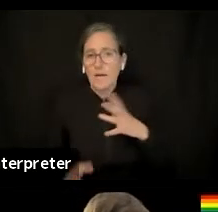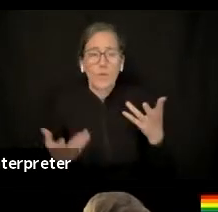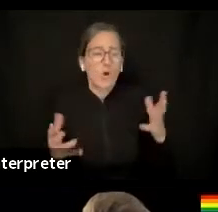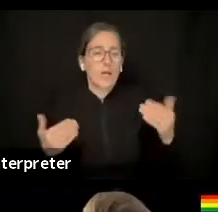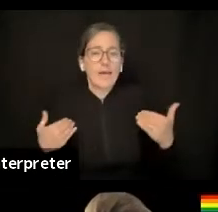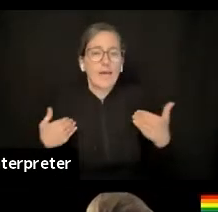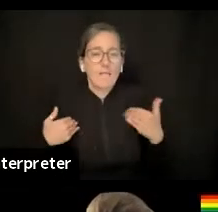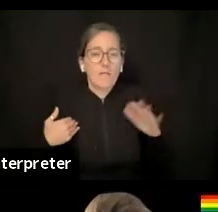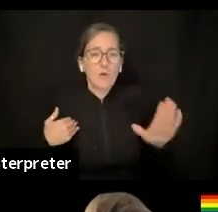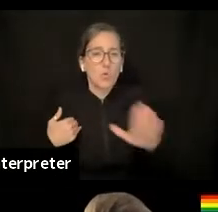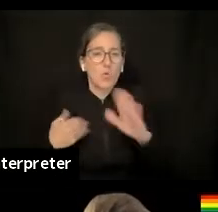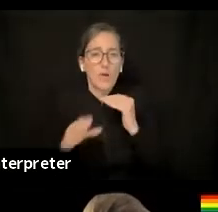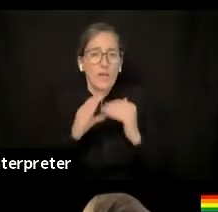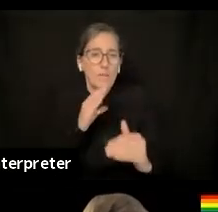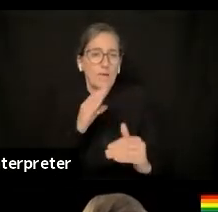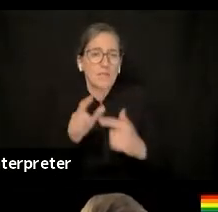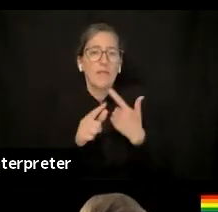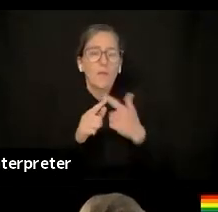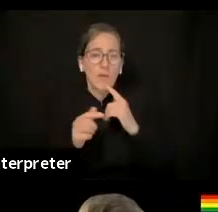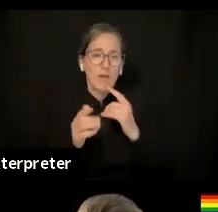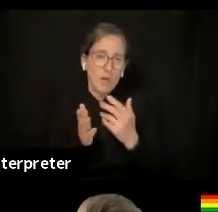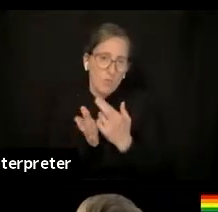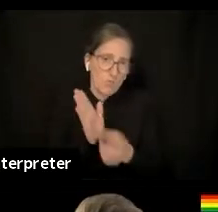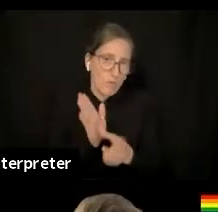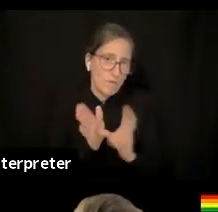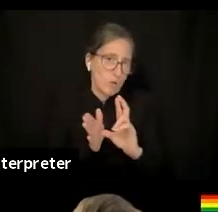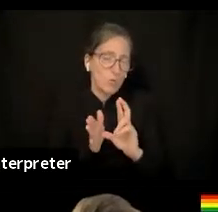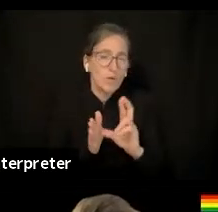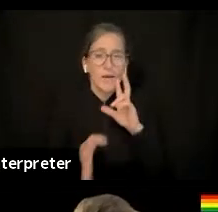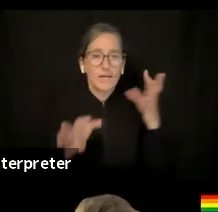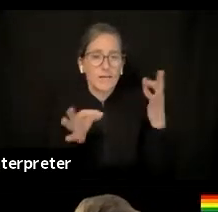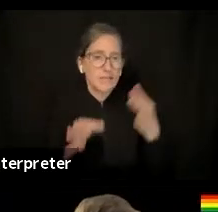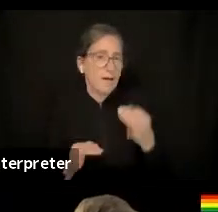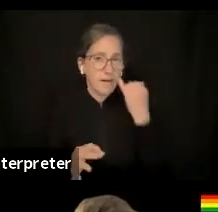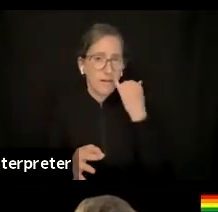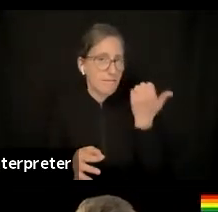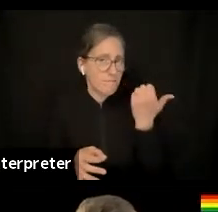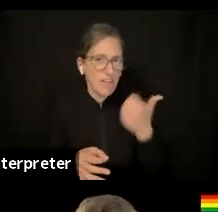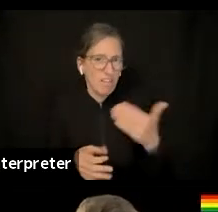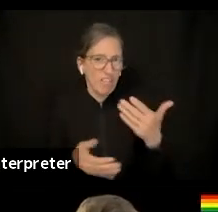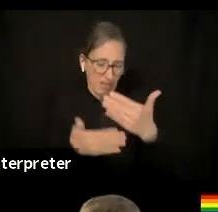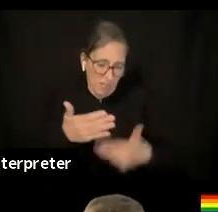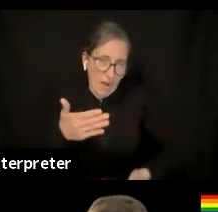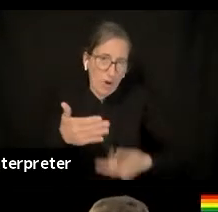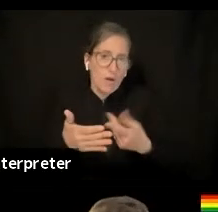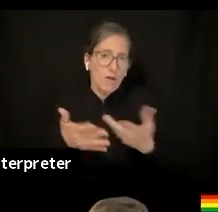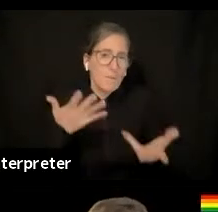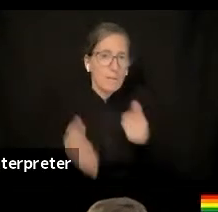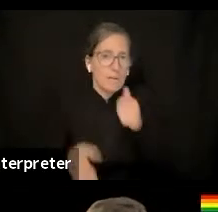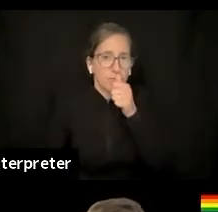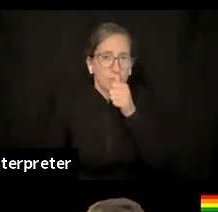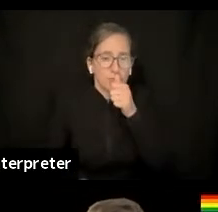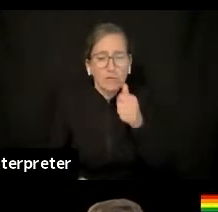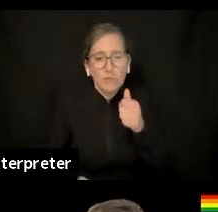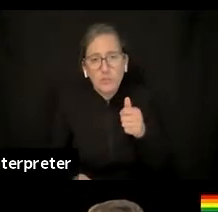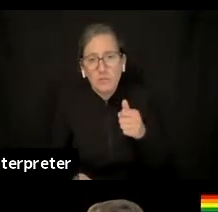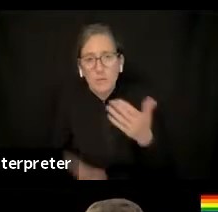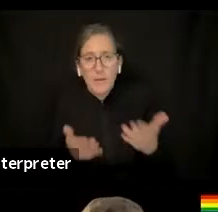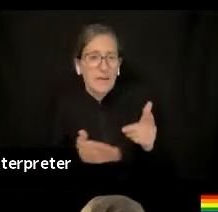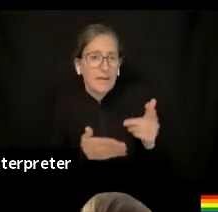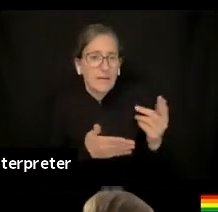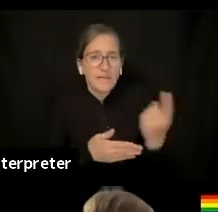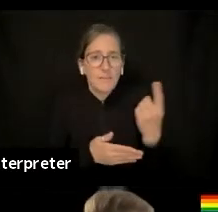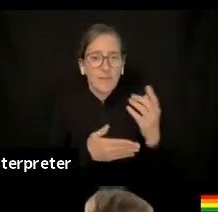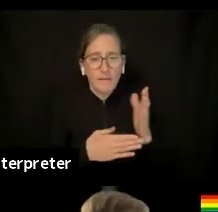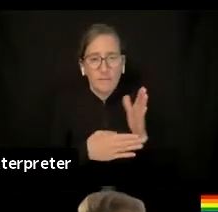we can decide and go through whether any are exempt, like maybe something was attorney-client or fell within a personal